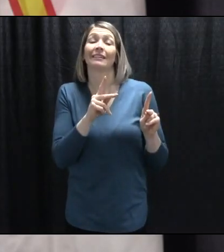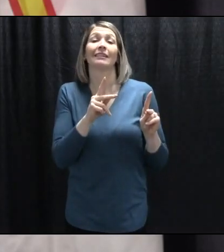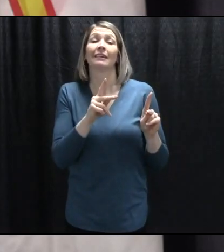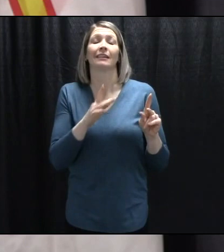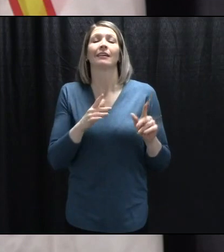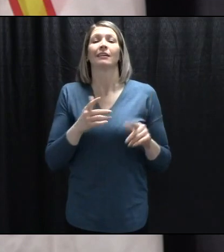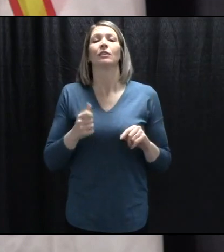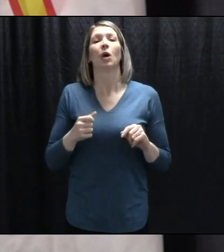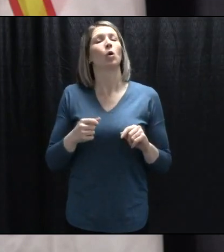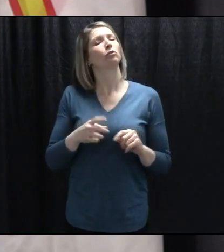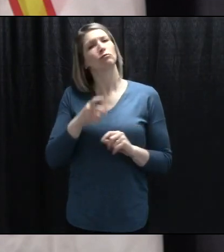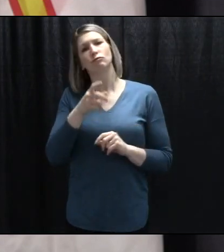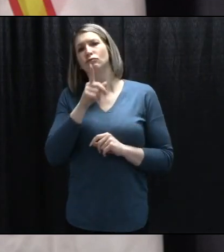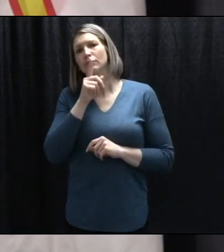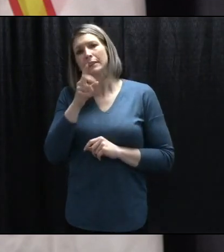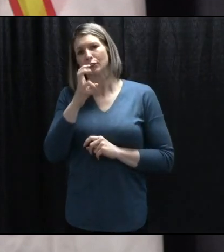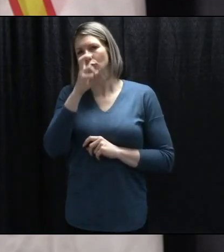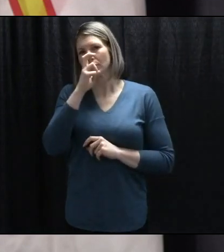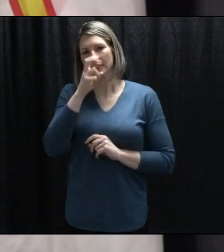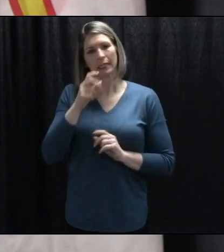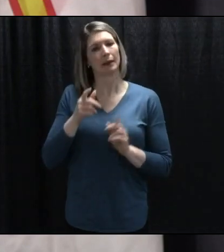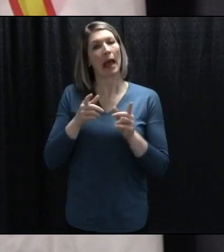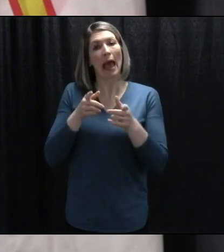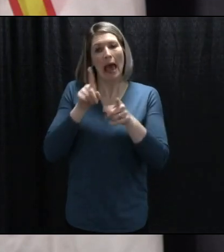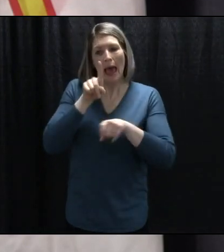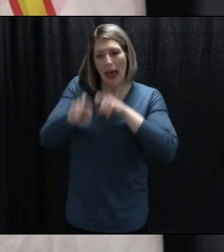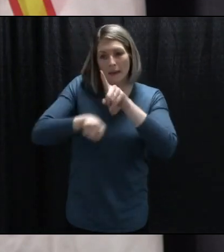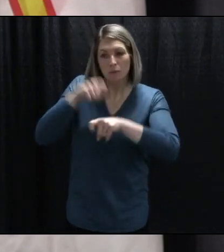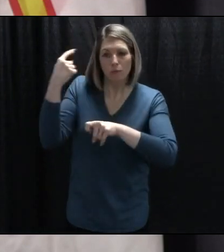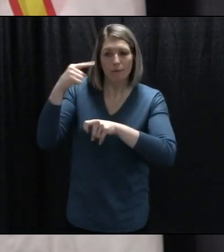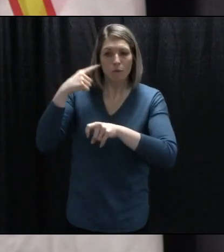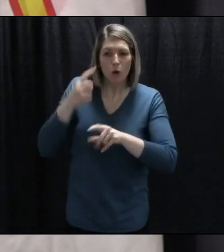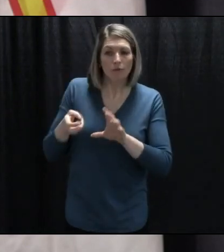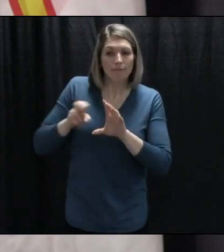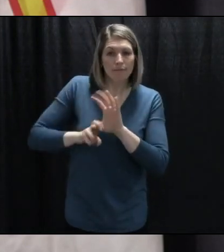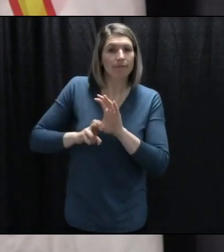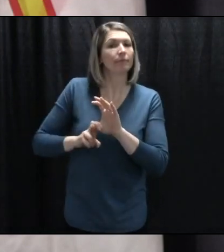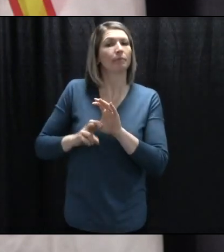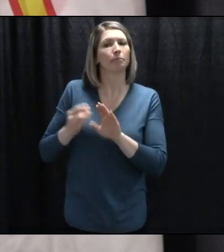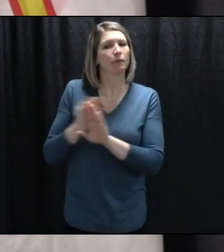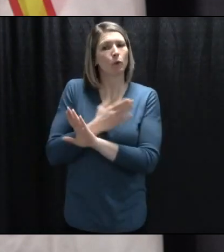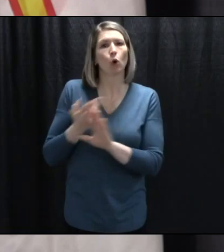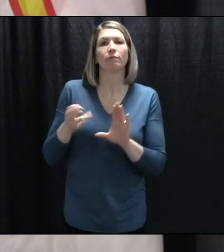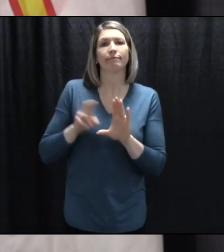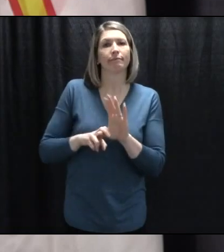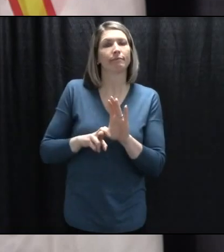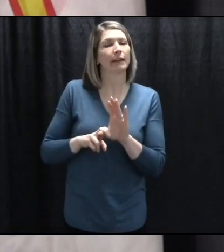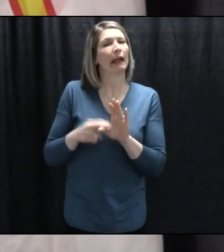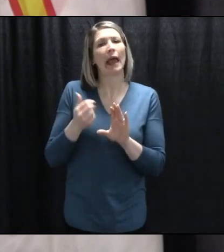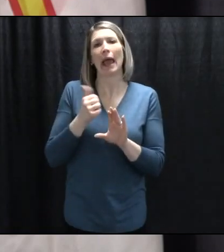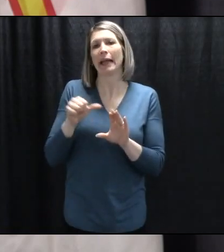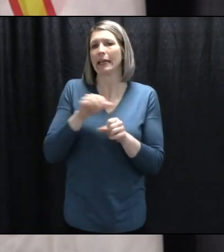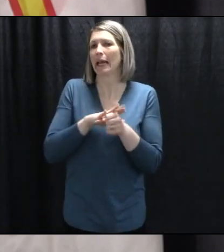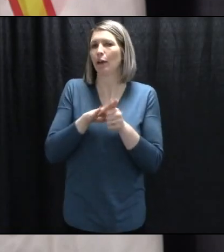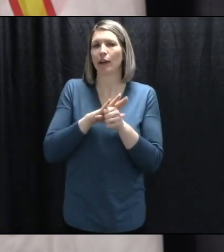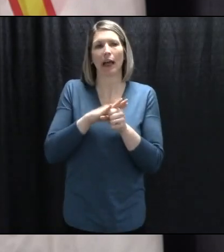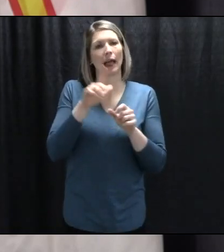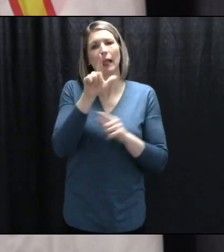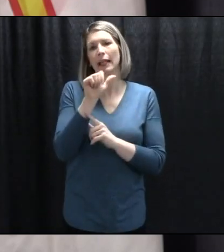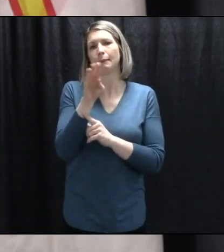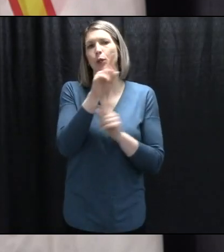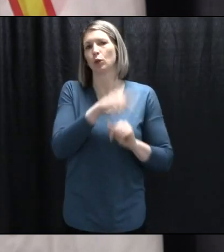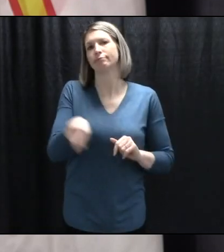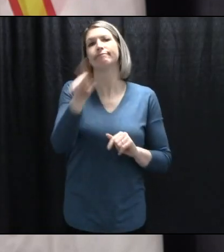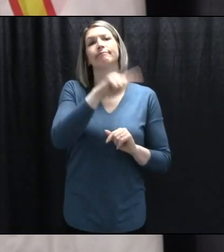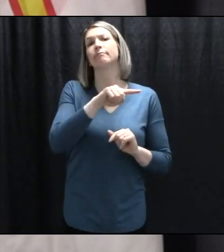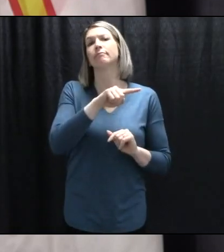Blanc-Sablon. So very stringent rules with checkpoints and questions, through every time you enter Labrador. So it's essential travel